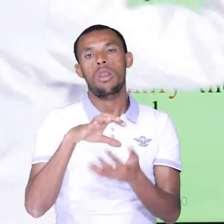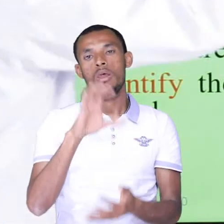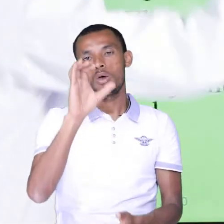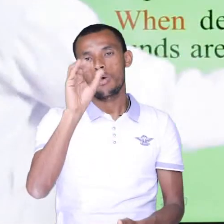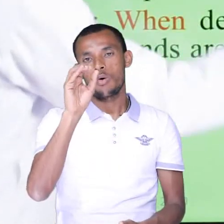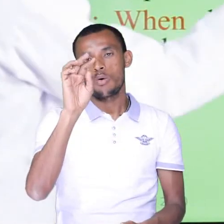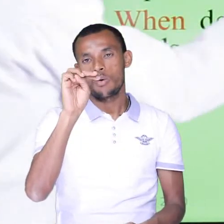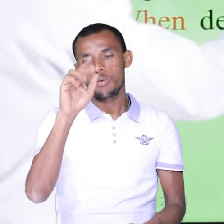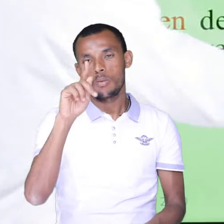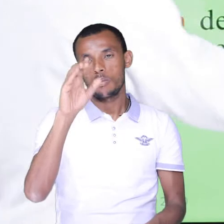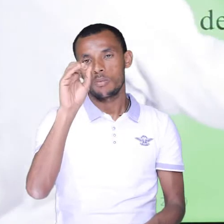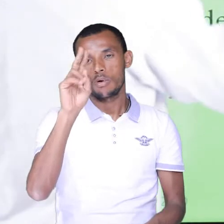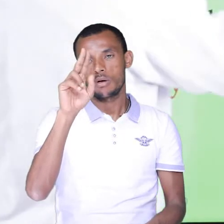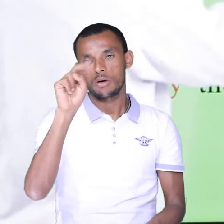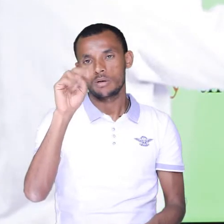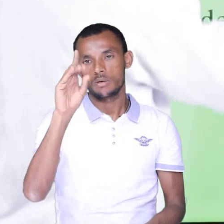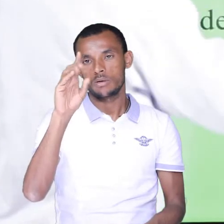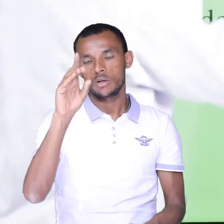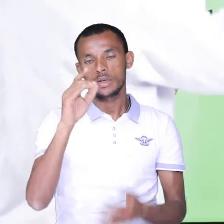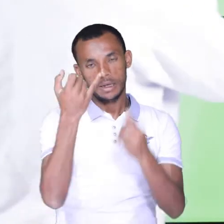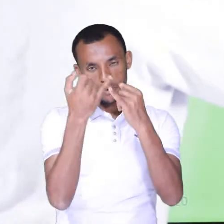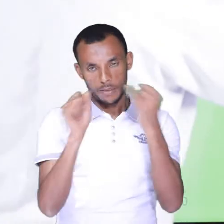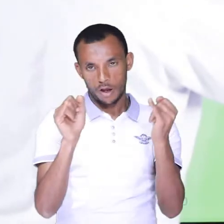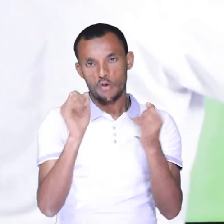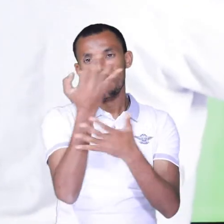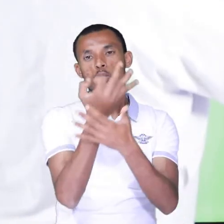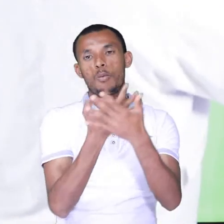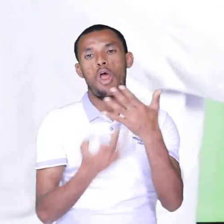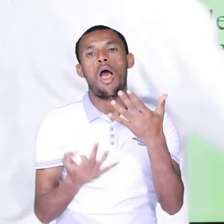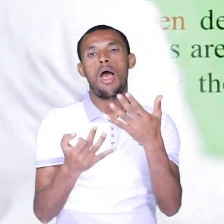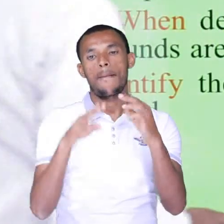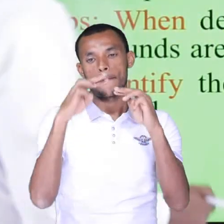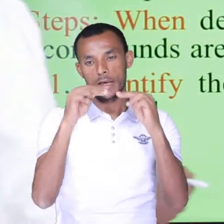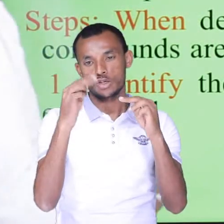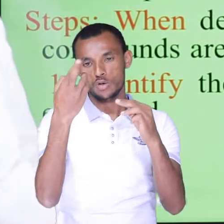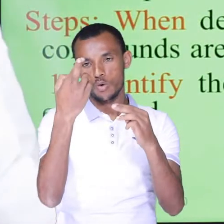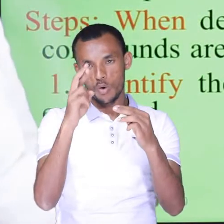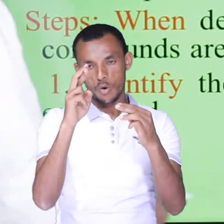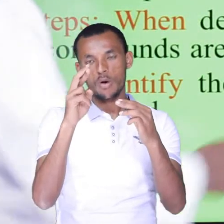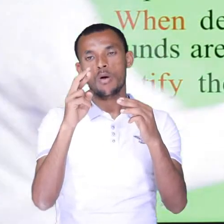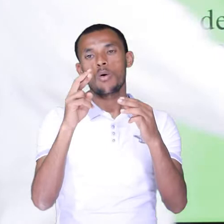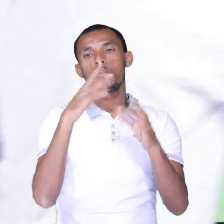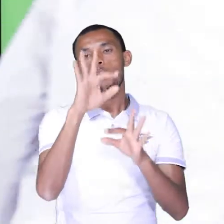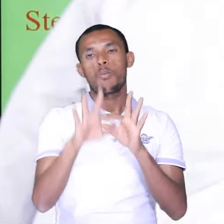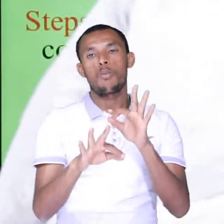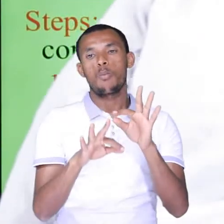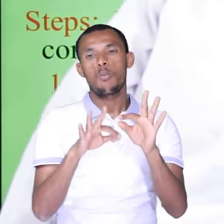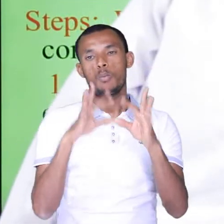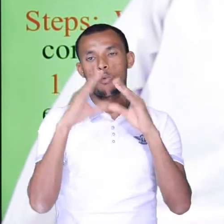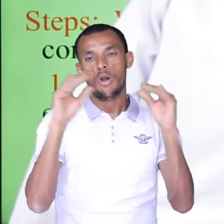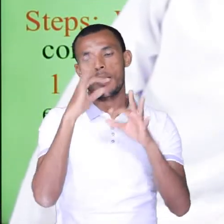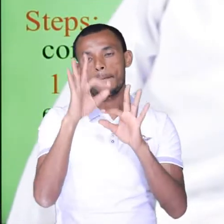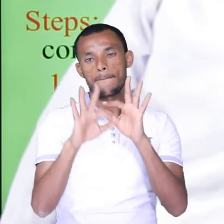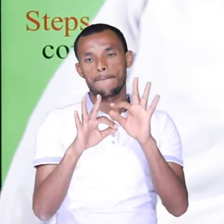And divide by the formula mass or molar mass of the compound, then we